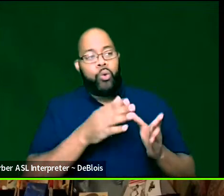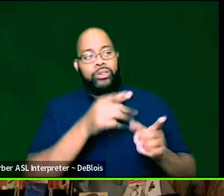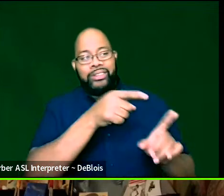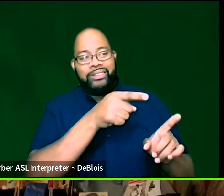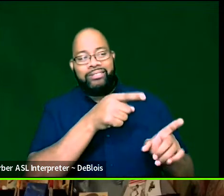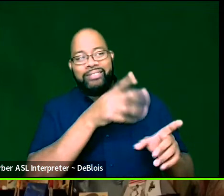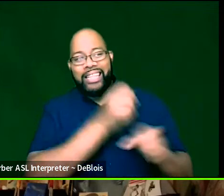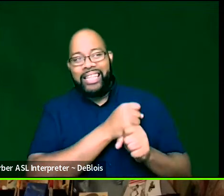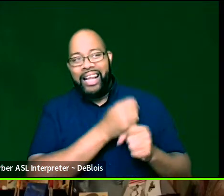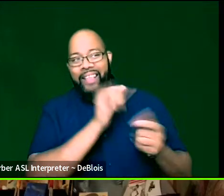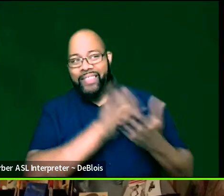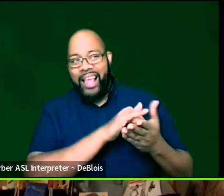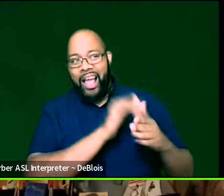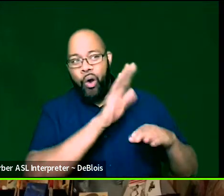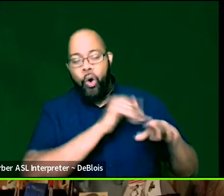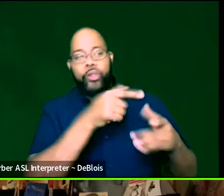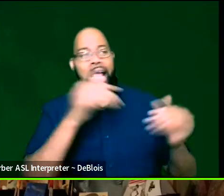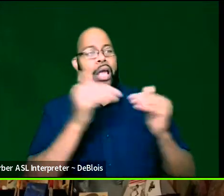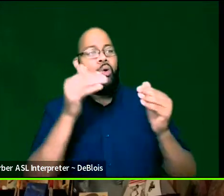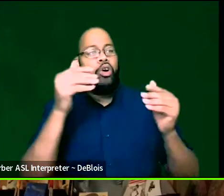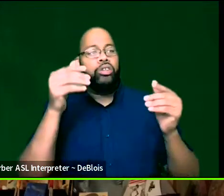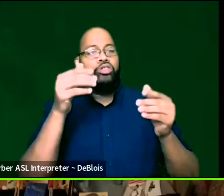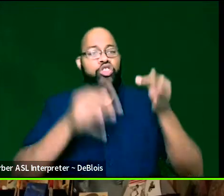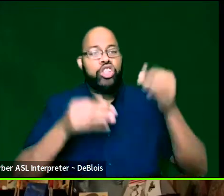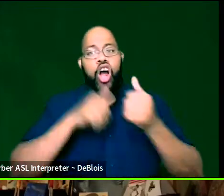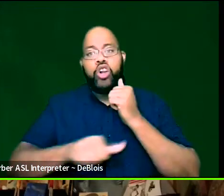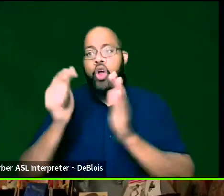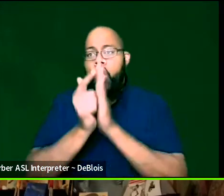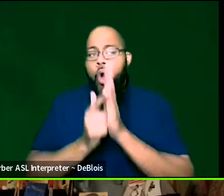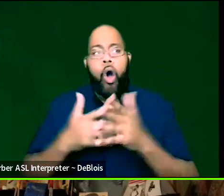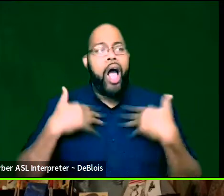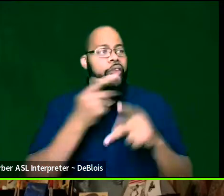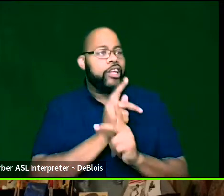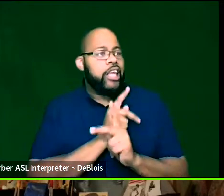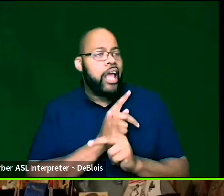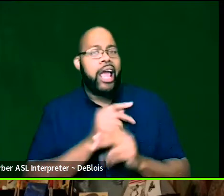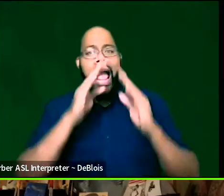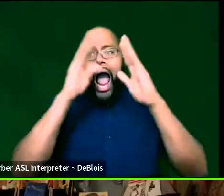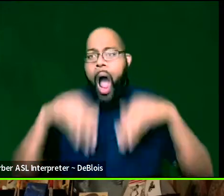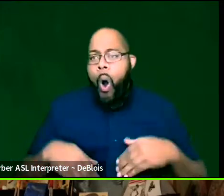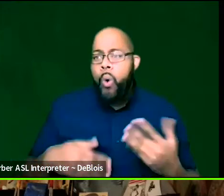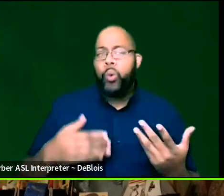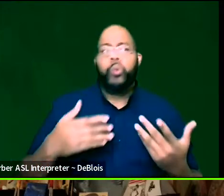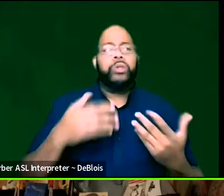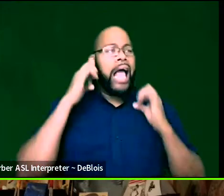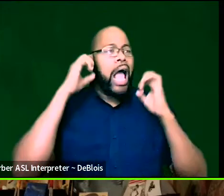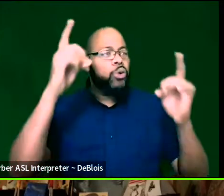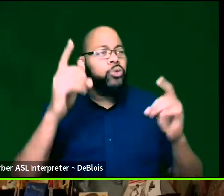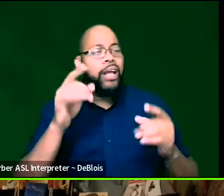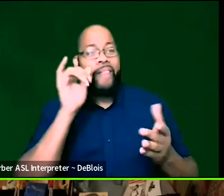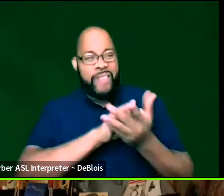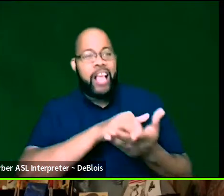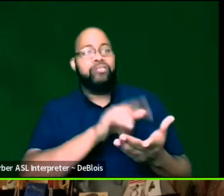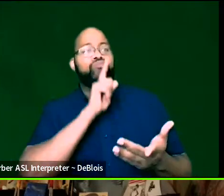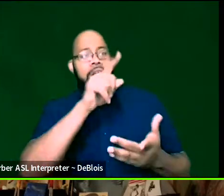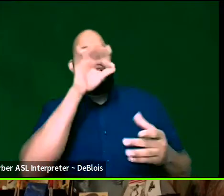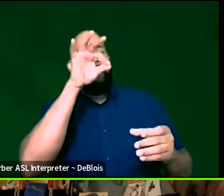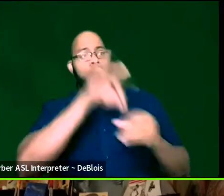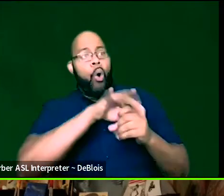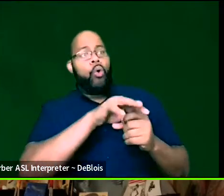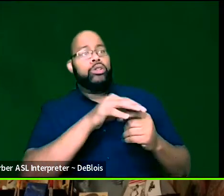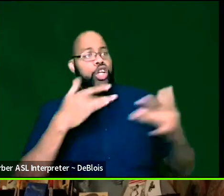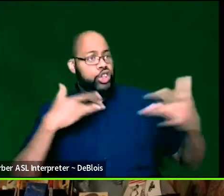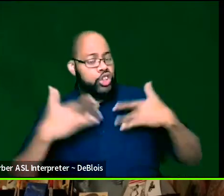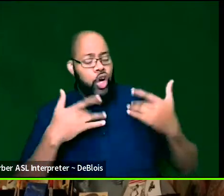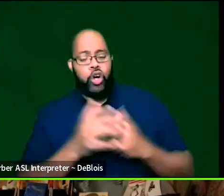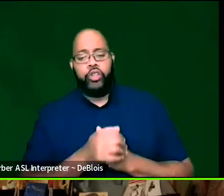getting, is equal justice under the law, healthcare, housing, education. Those are the calls that come into their